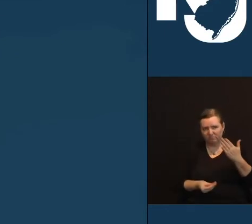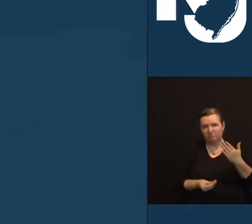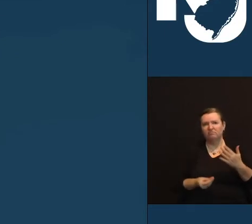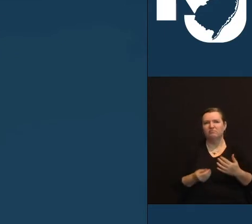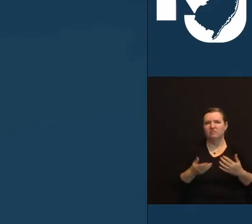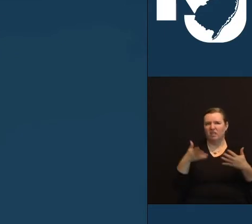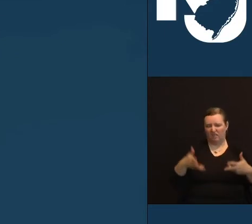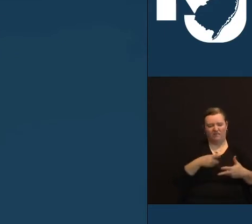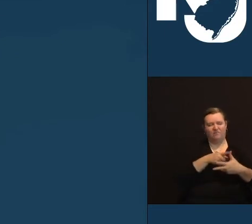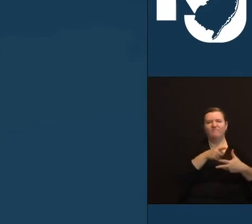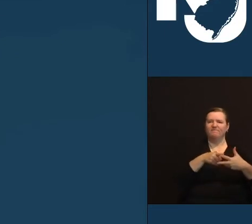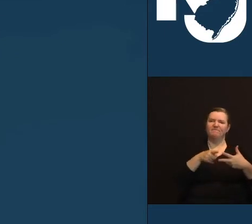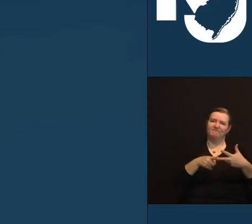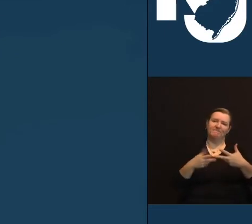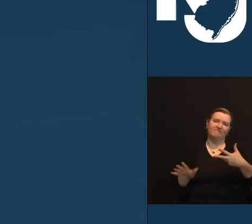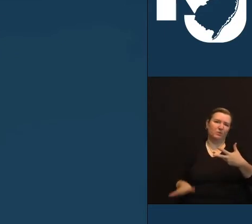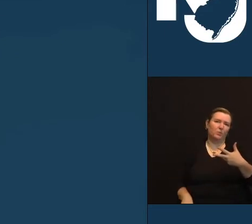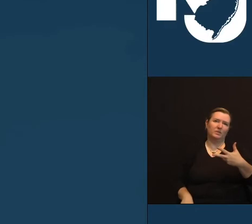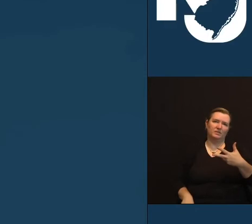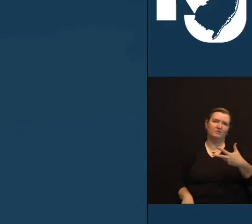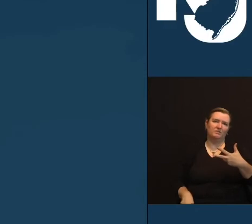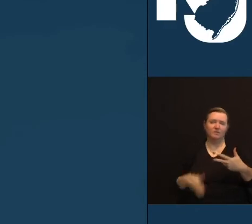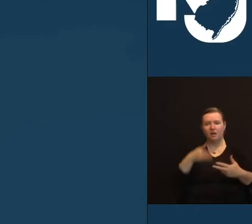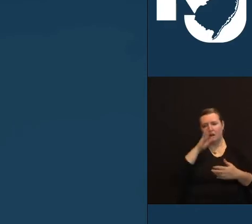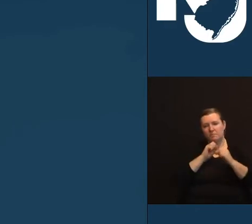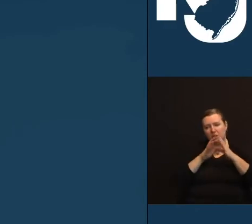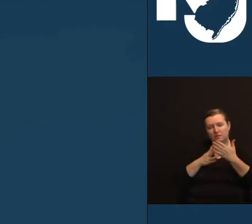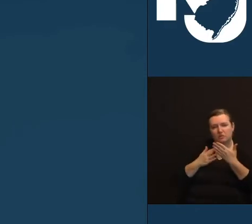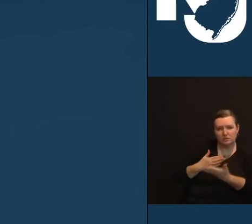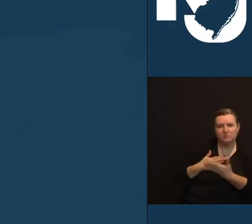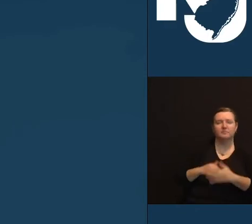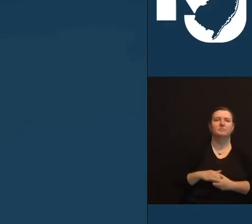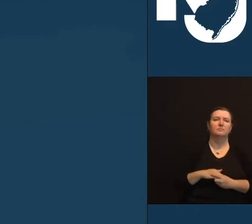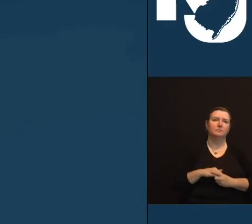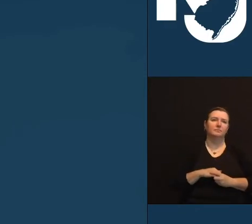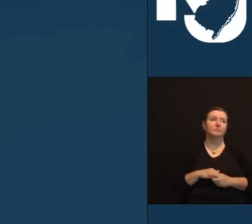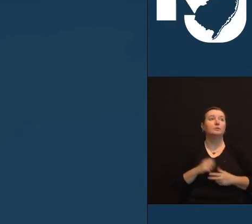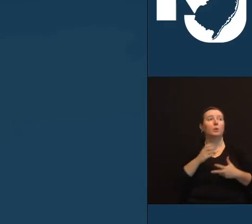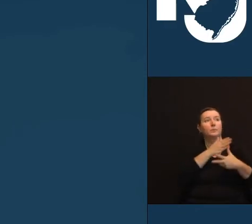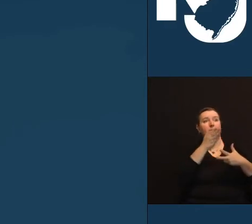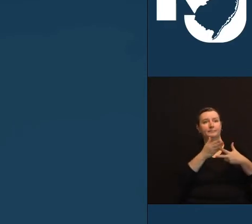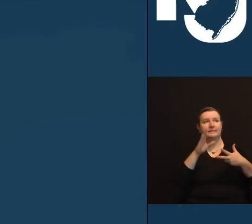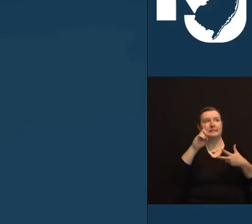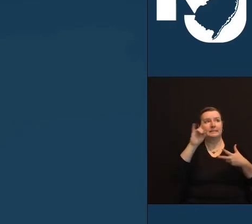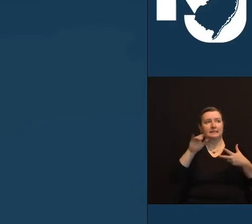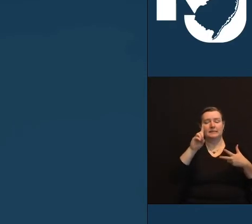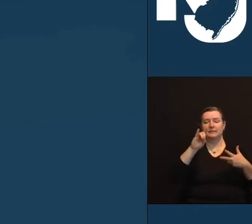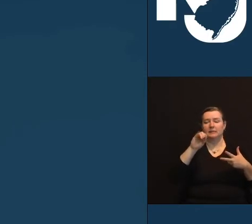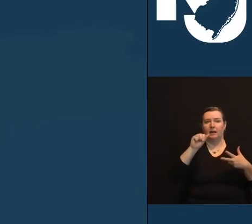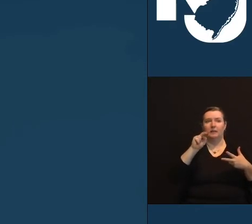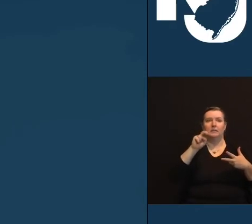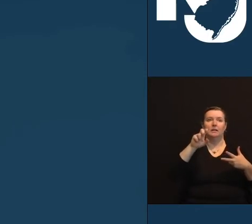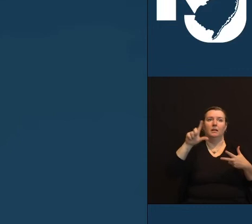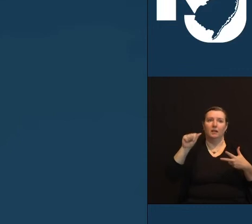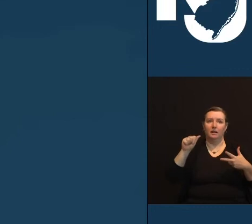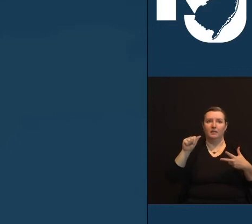her family. Next up, we have Belleville's Cindy Dianella. Great smile. Cindy was